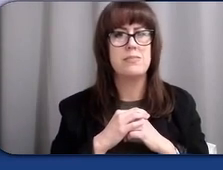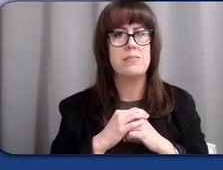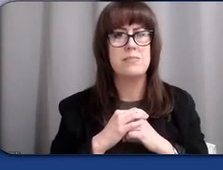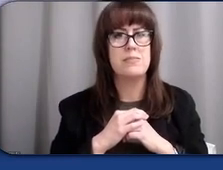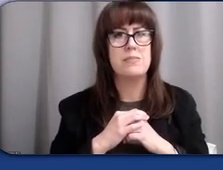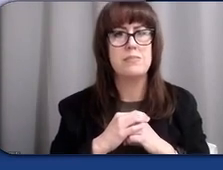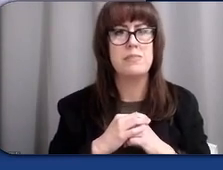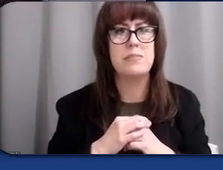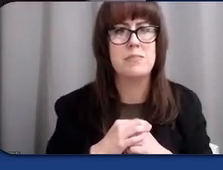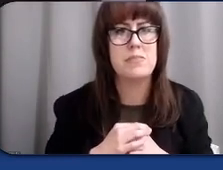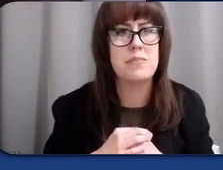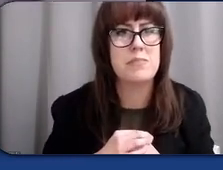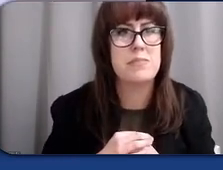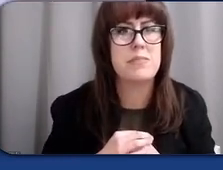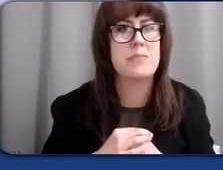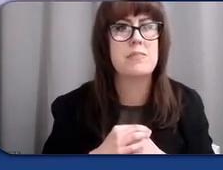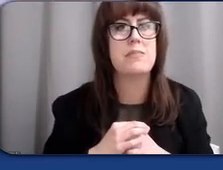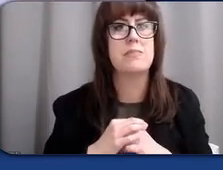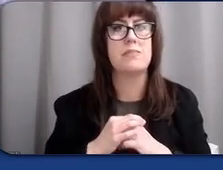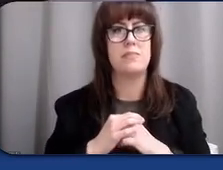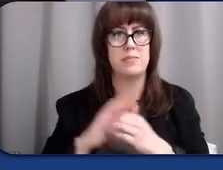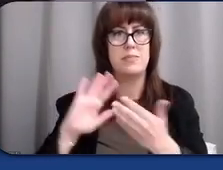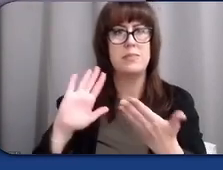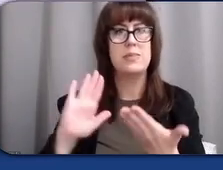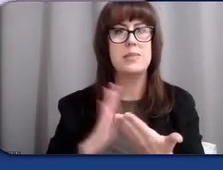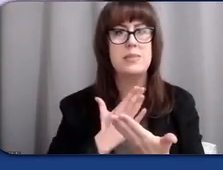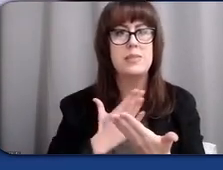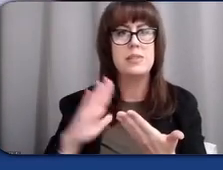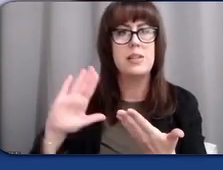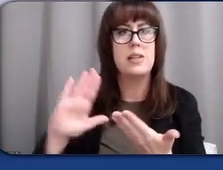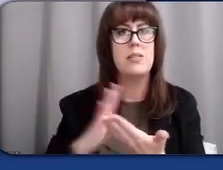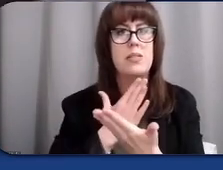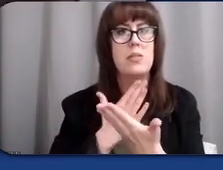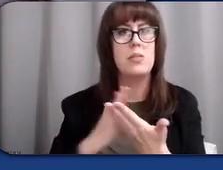After a long time, I have to